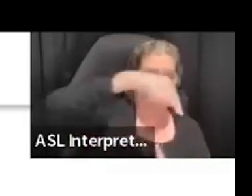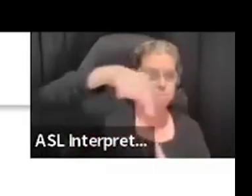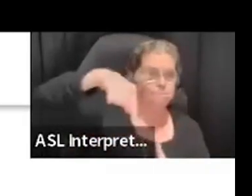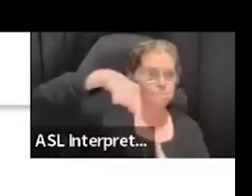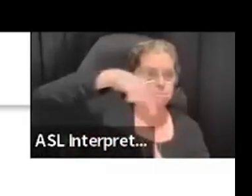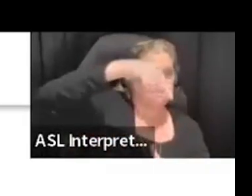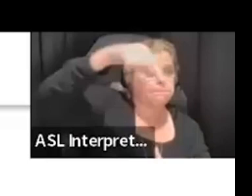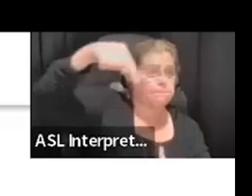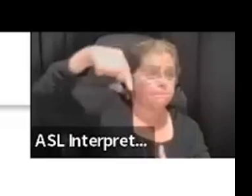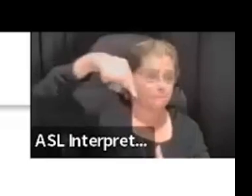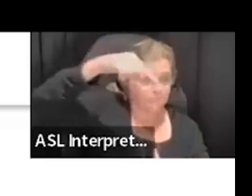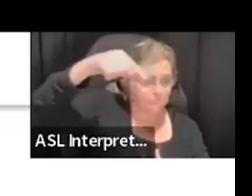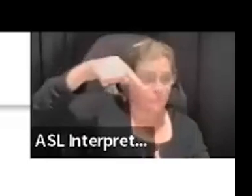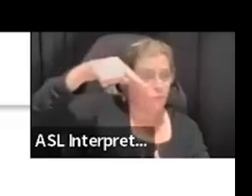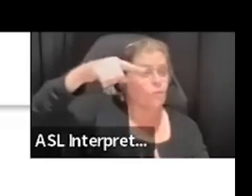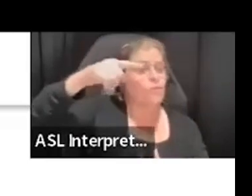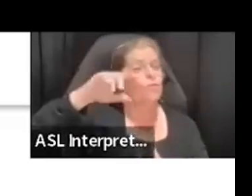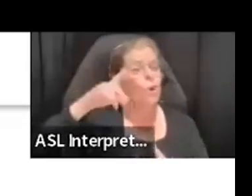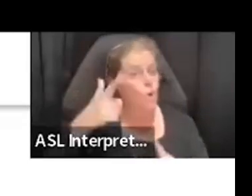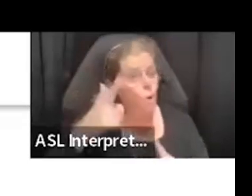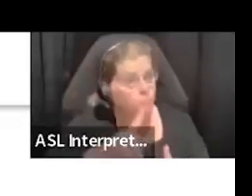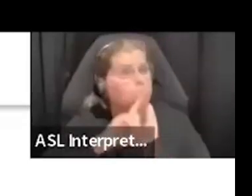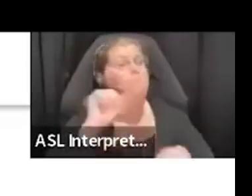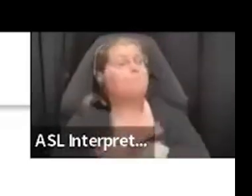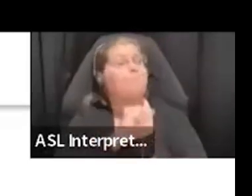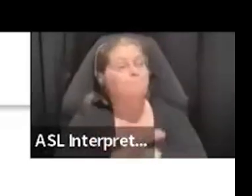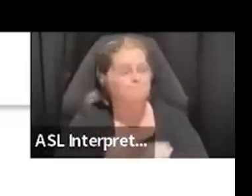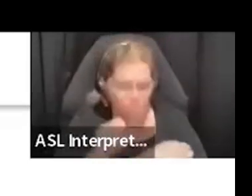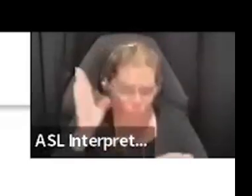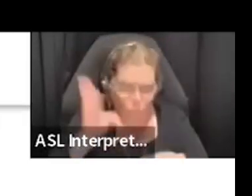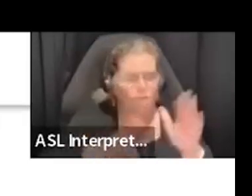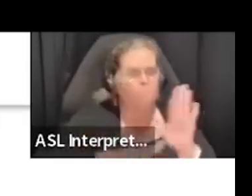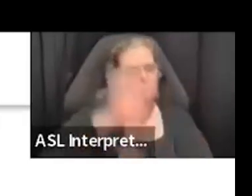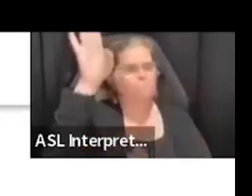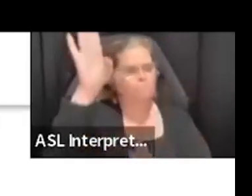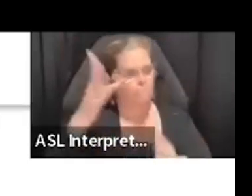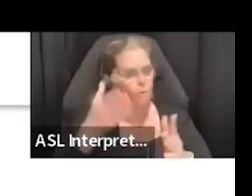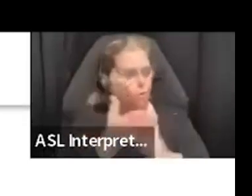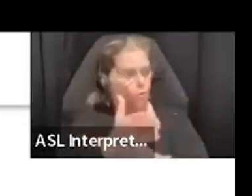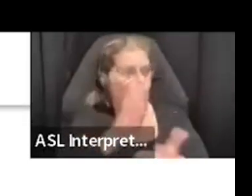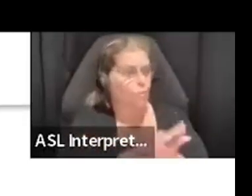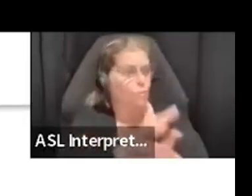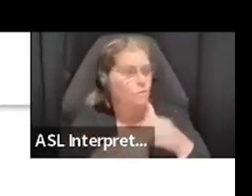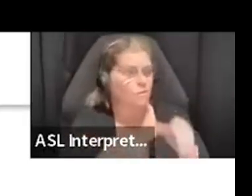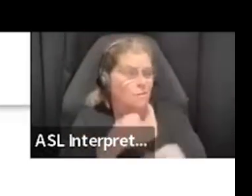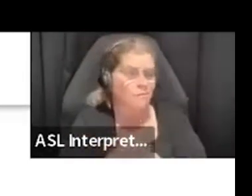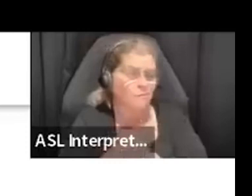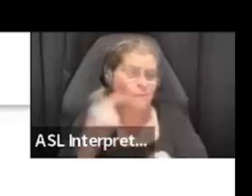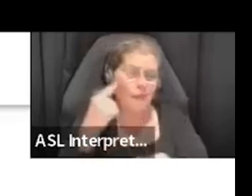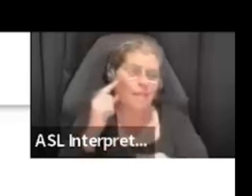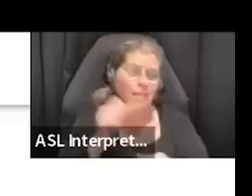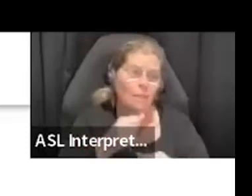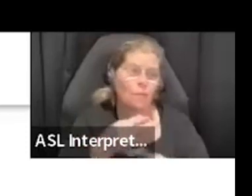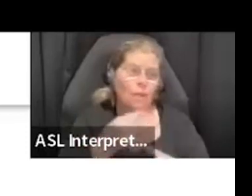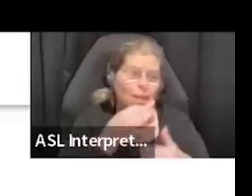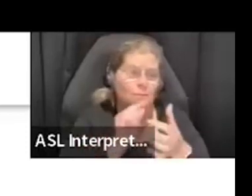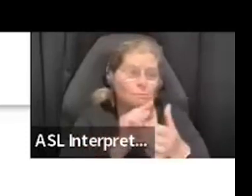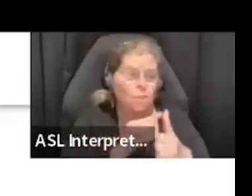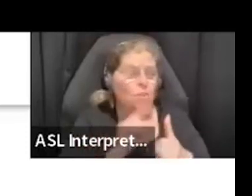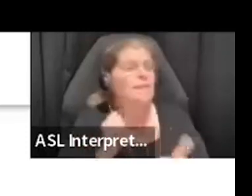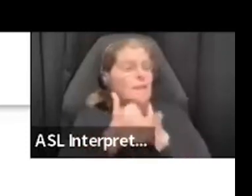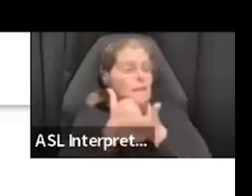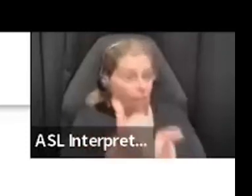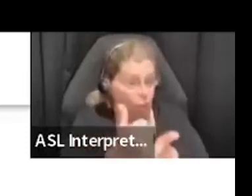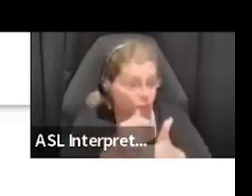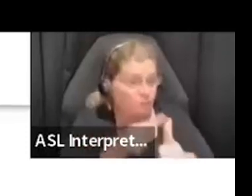that student make some great gains during the school year. And I think those are the things that you really have to have expertise in. The interventions,